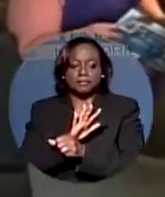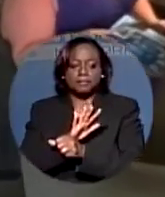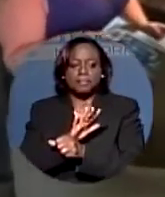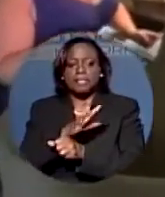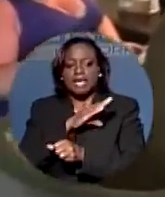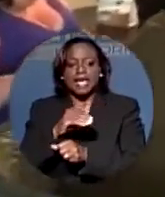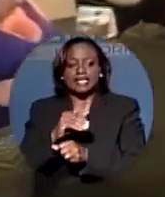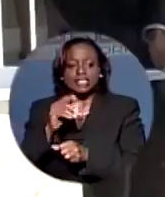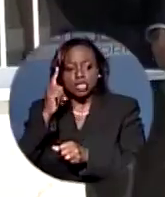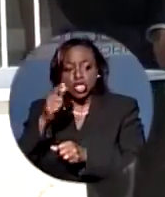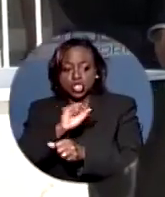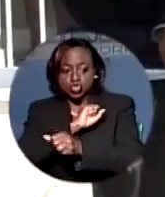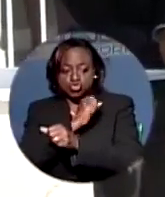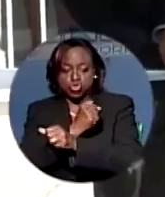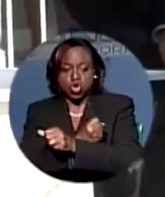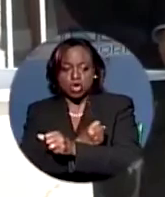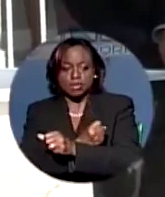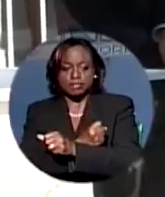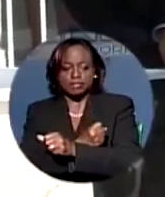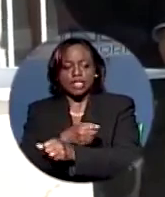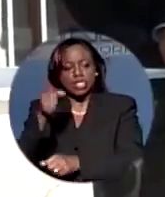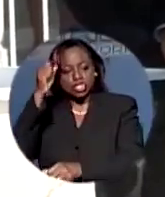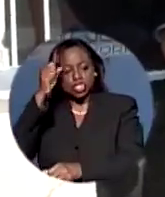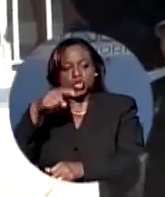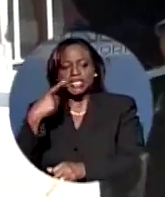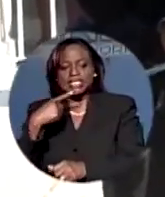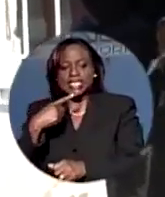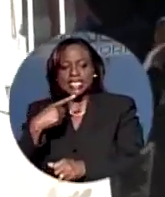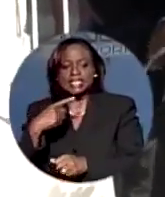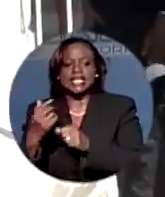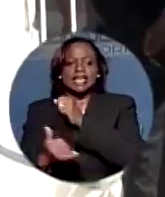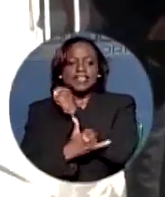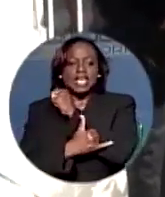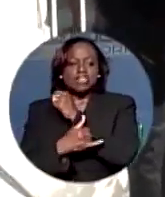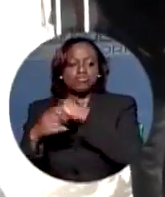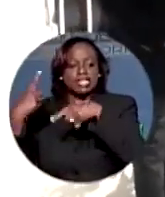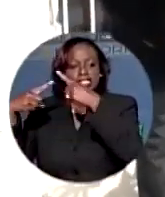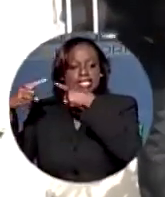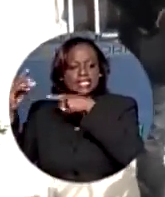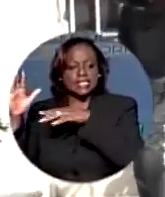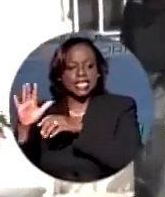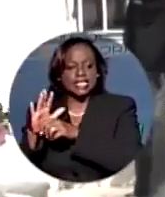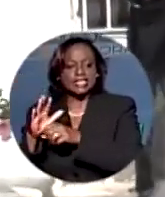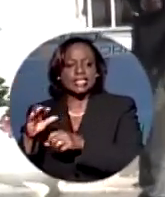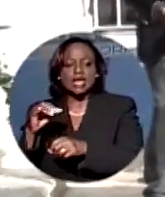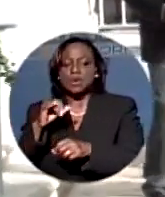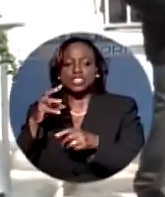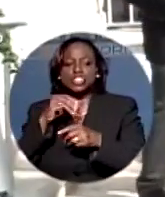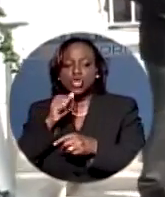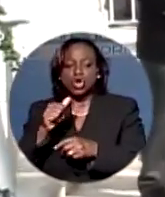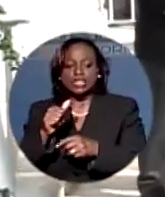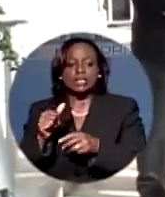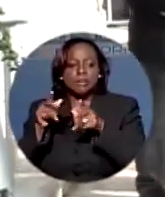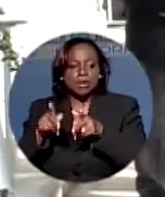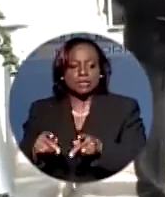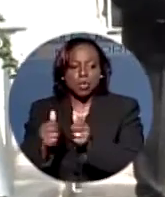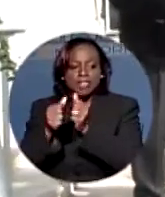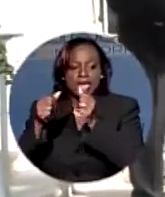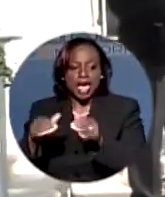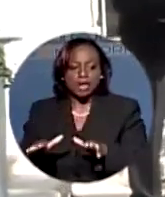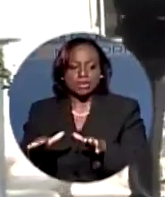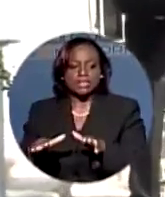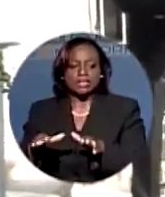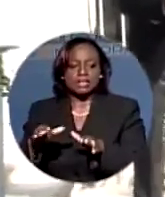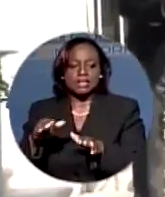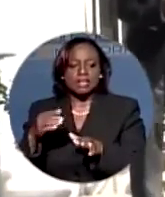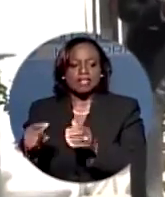looking strong. Stewart says the company's success could not have been possible without the support of the government. Meantime, Tourism Minister Vincent